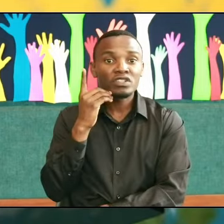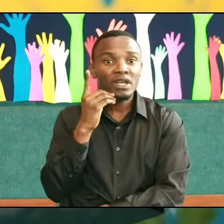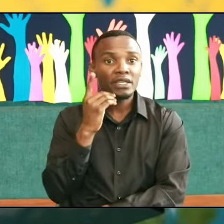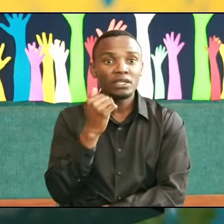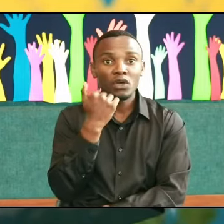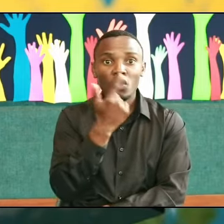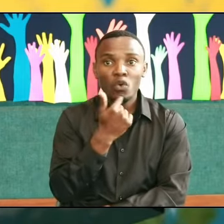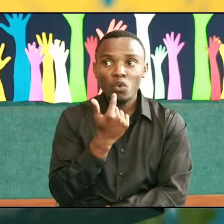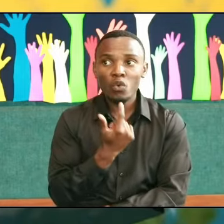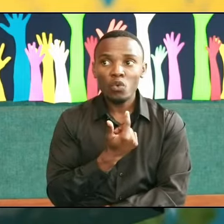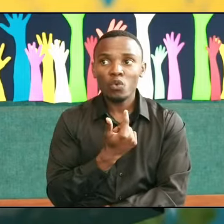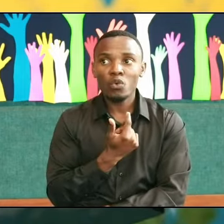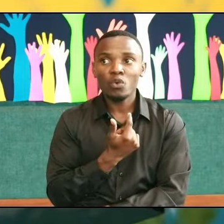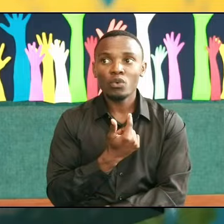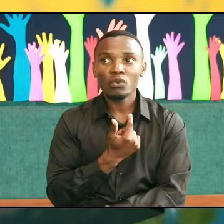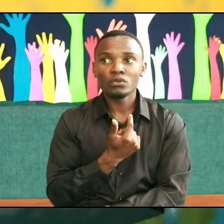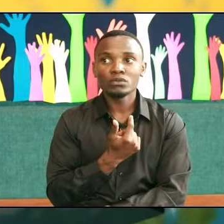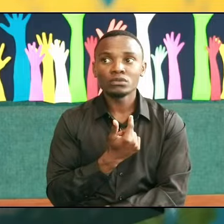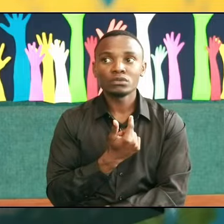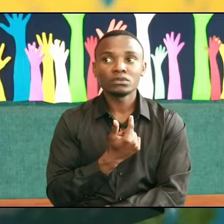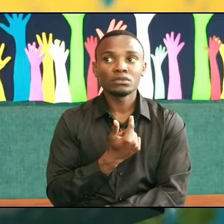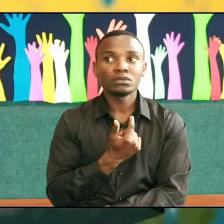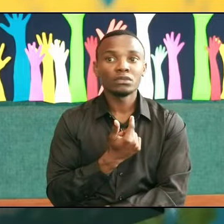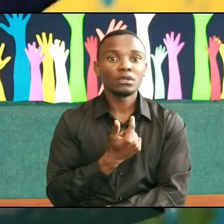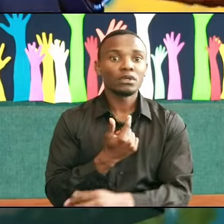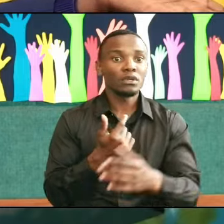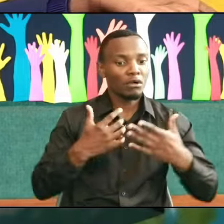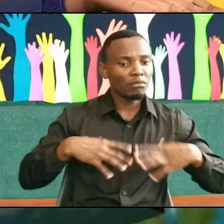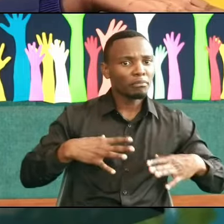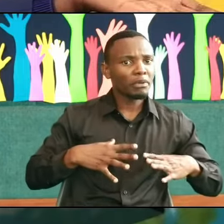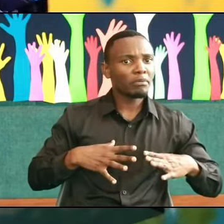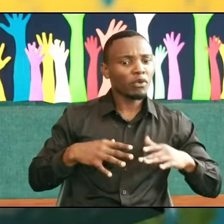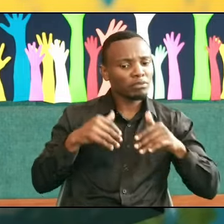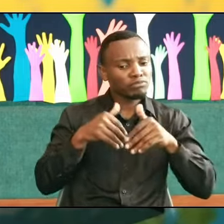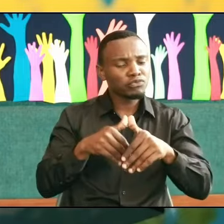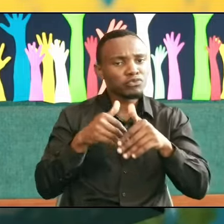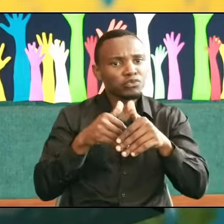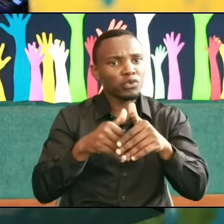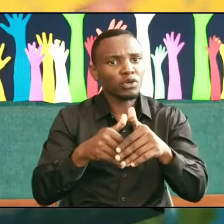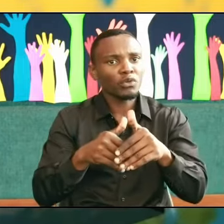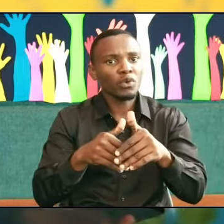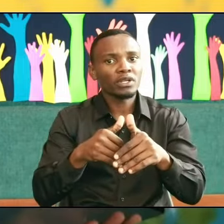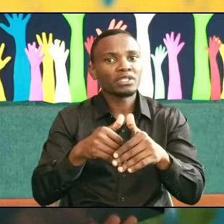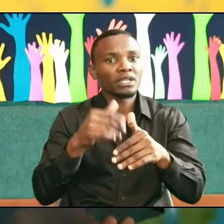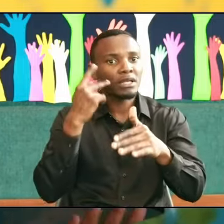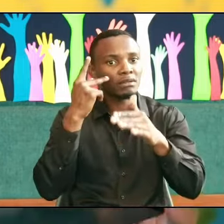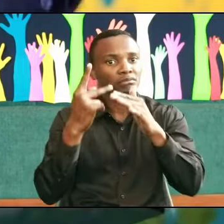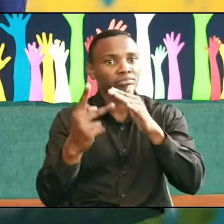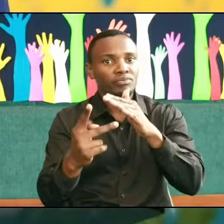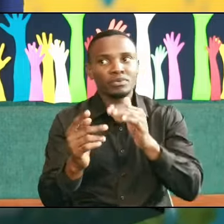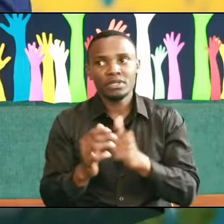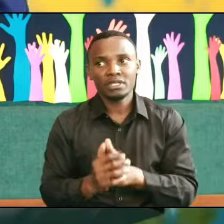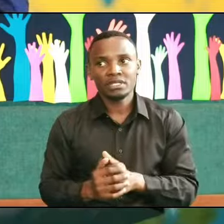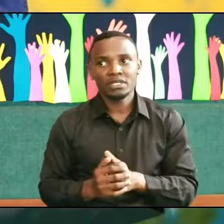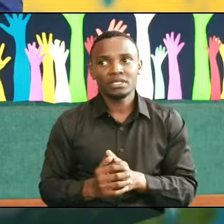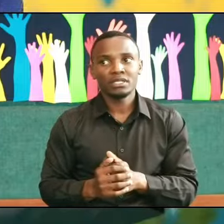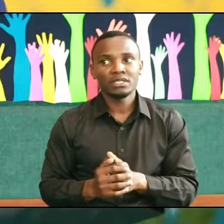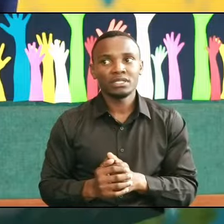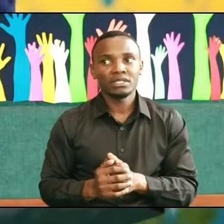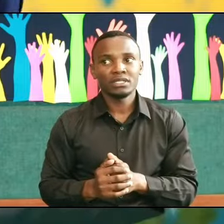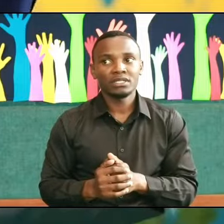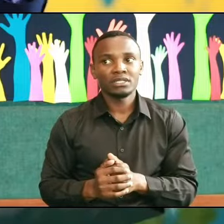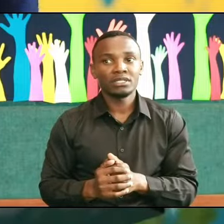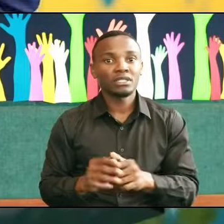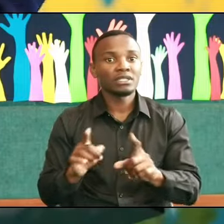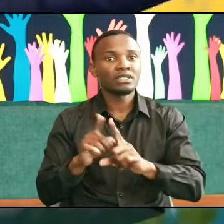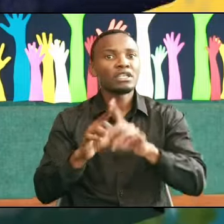Elijah? The ravens were coming. Unclean animals were bringing clean food. So God does not